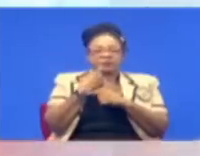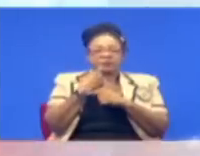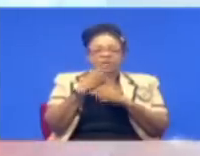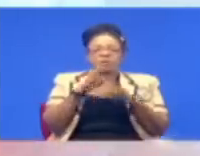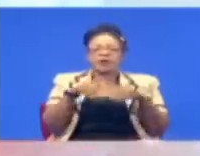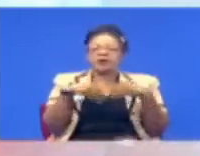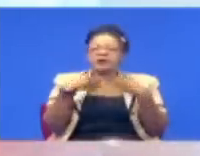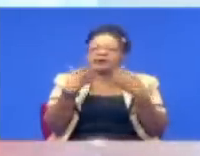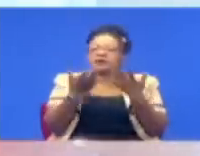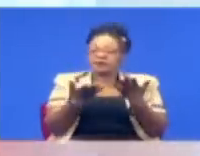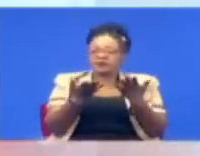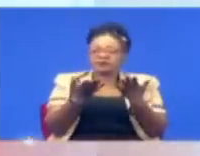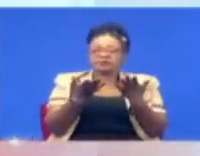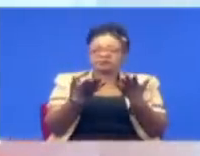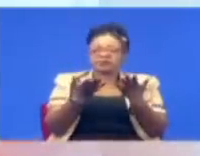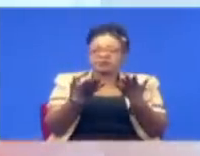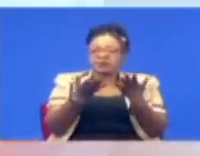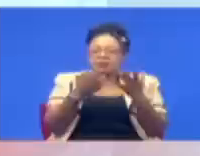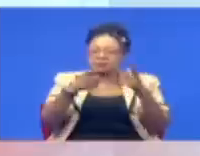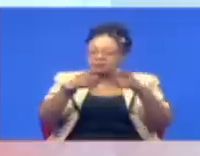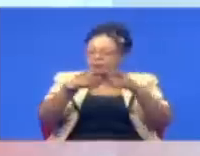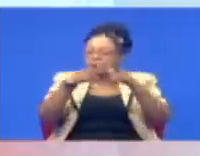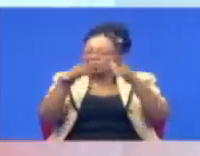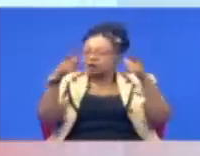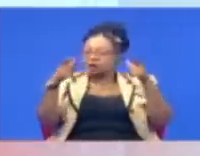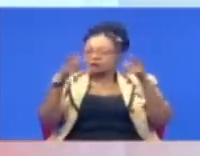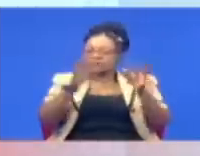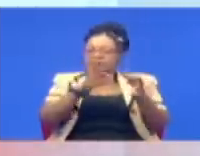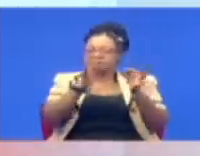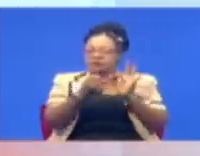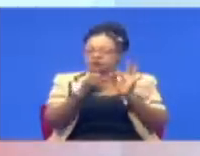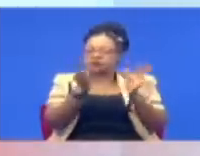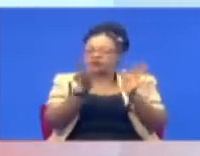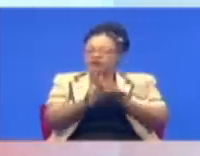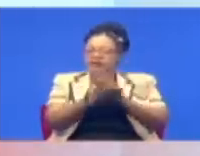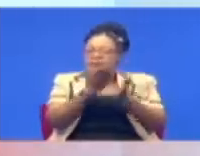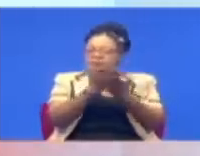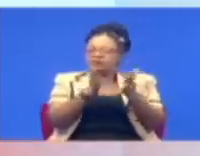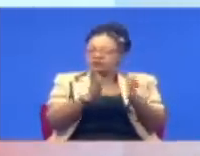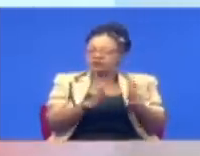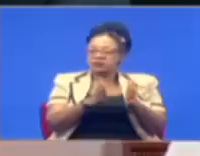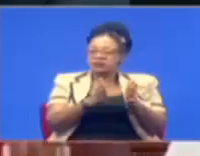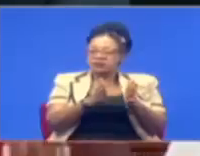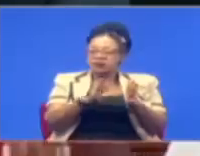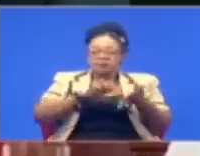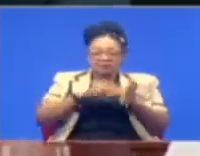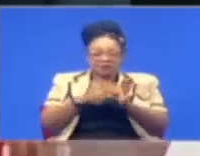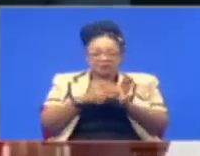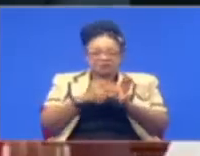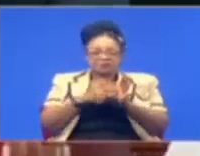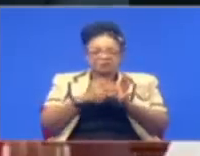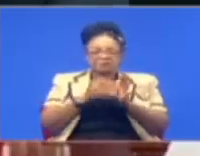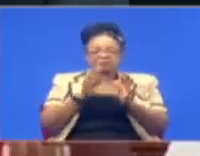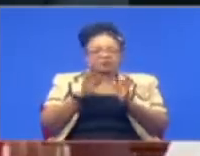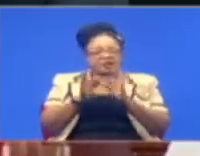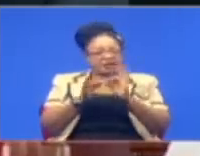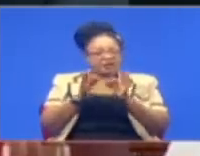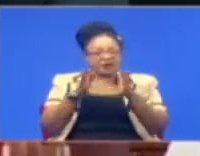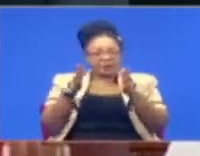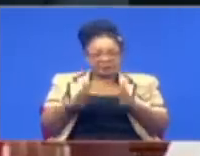give broader interpretation to filing of petitions, such that if